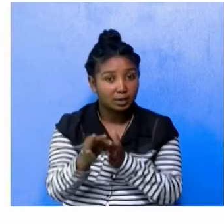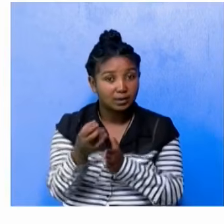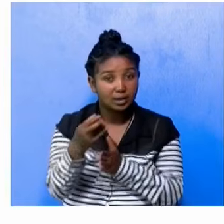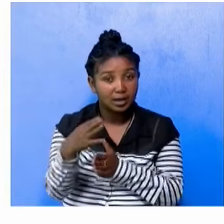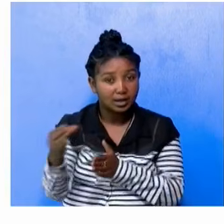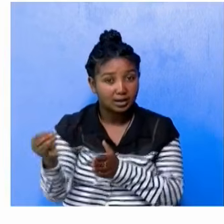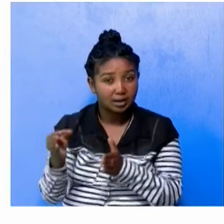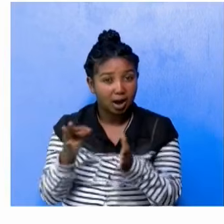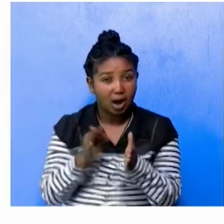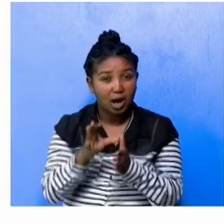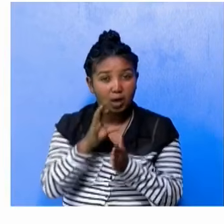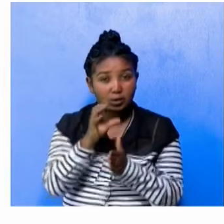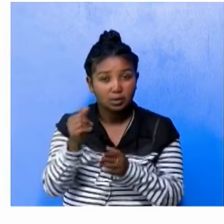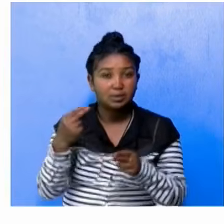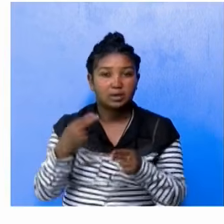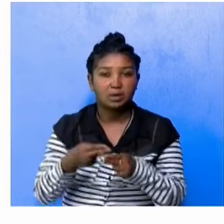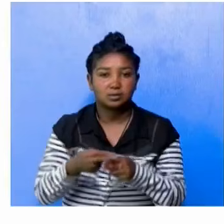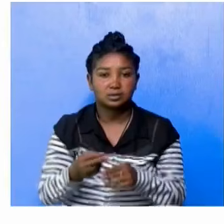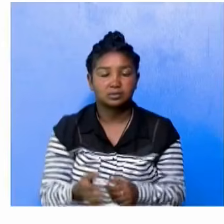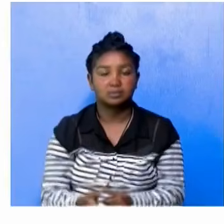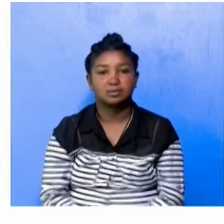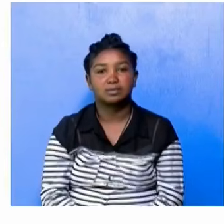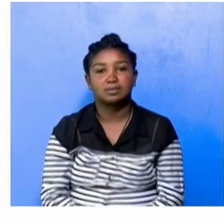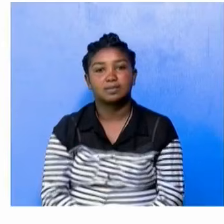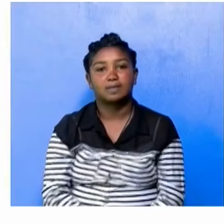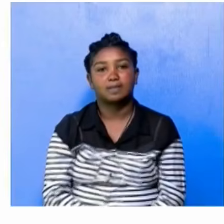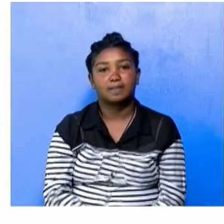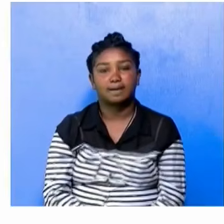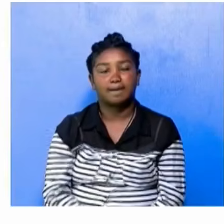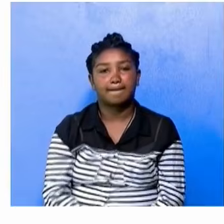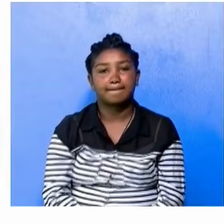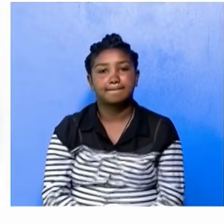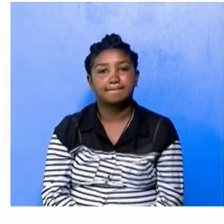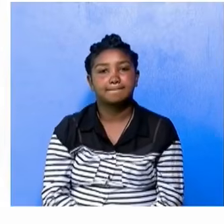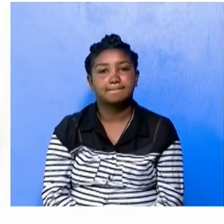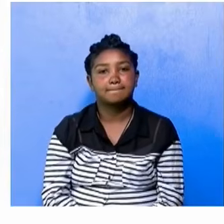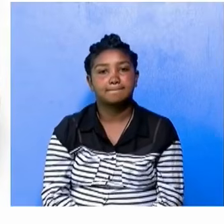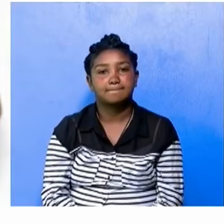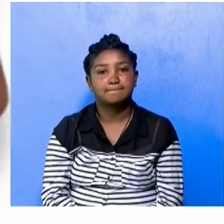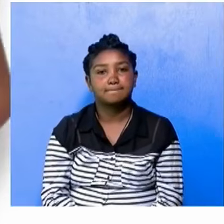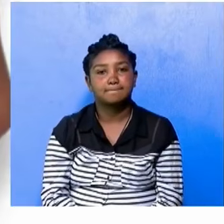and uncountable noun. And uncountable noun.